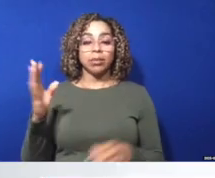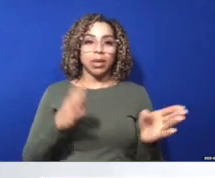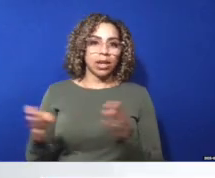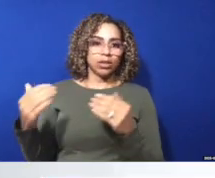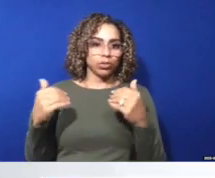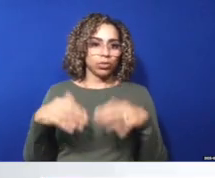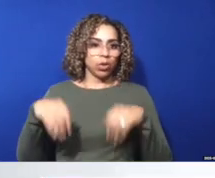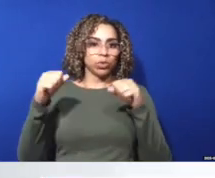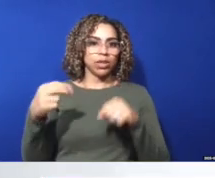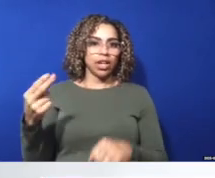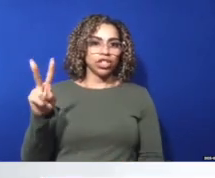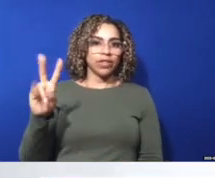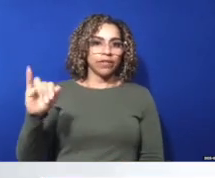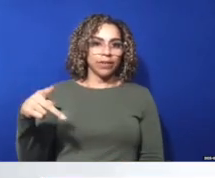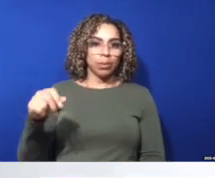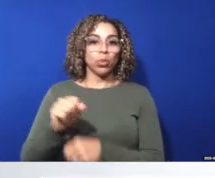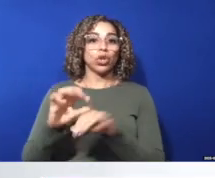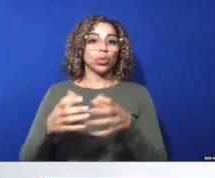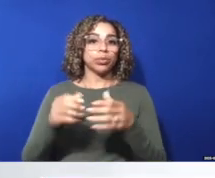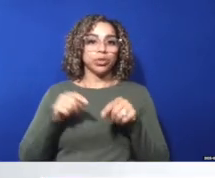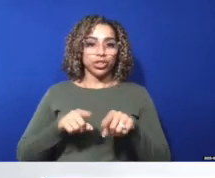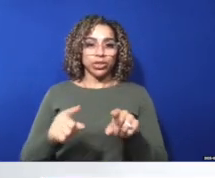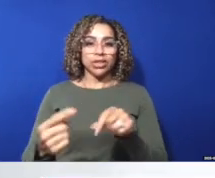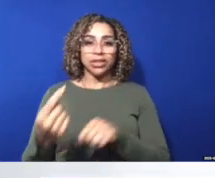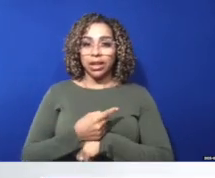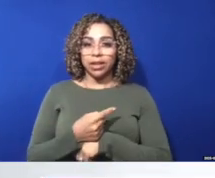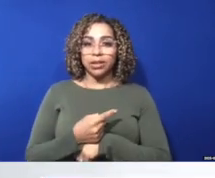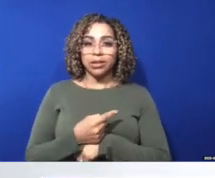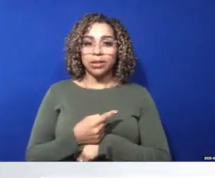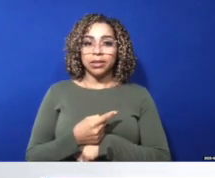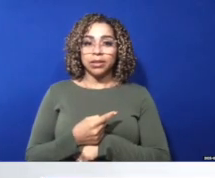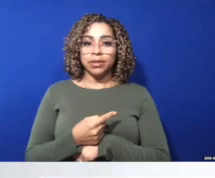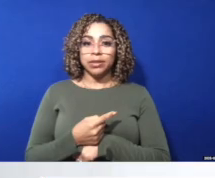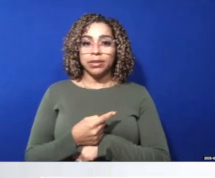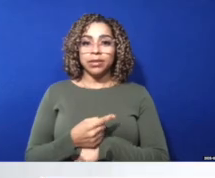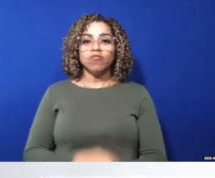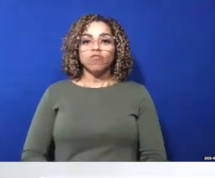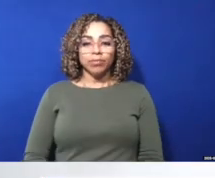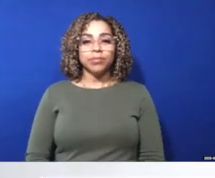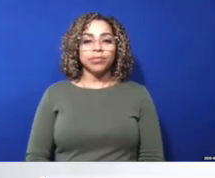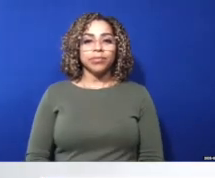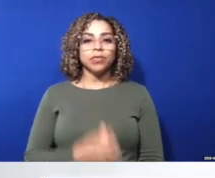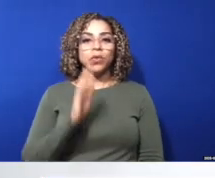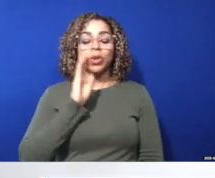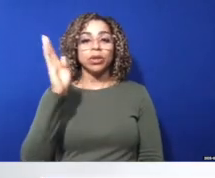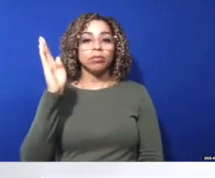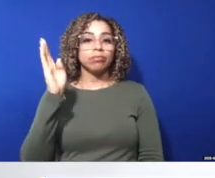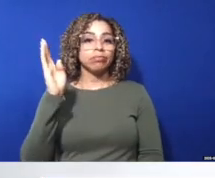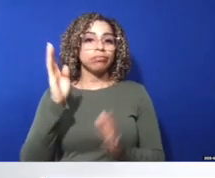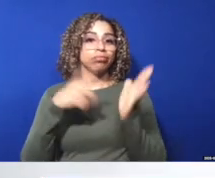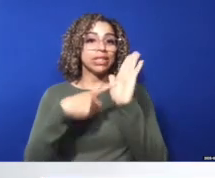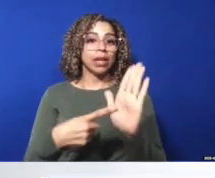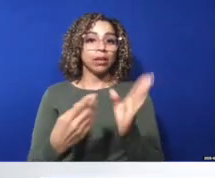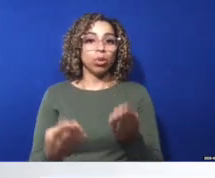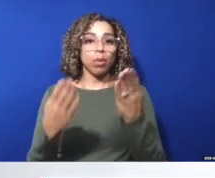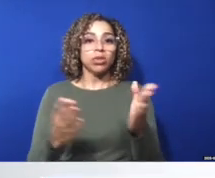work group during the day. So then we'll present the proposed plan at the